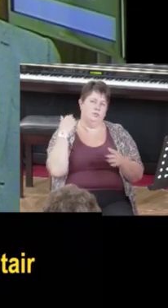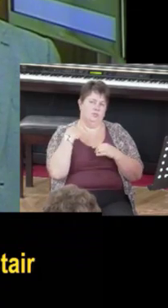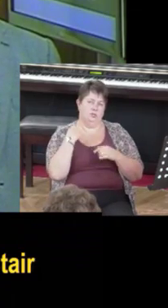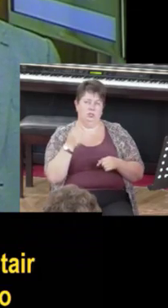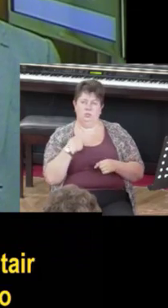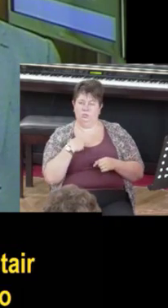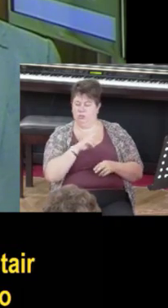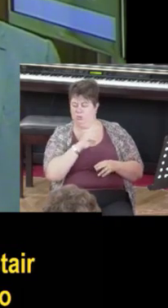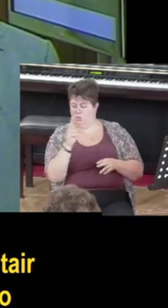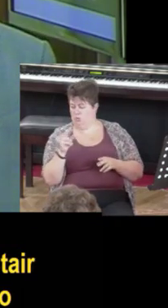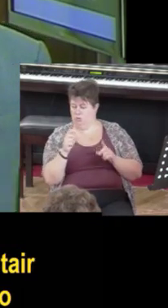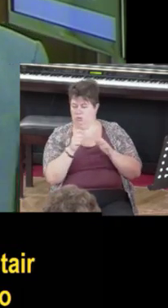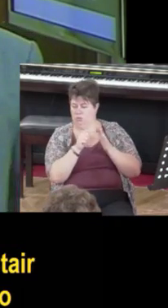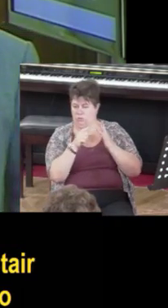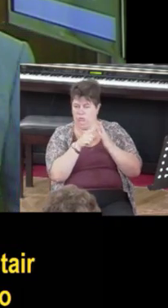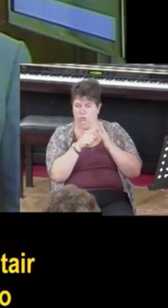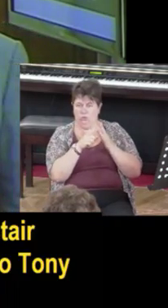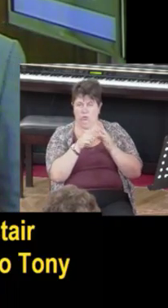That was the famous quotation.